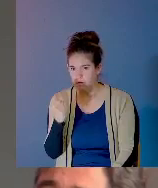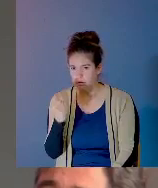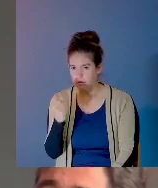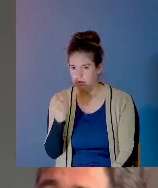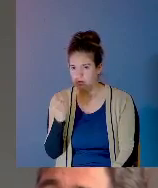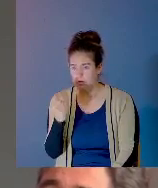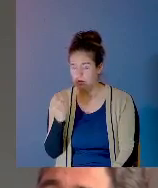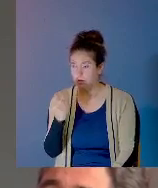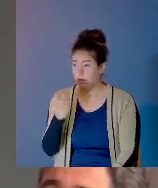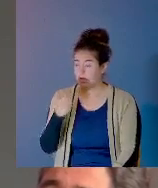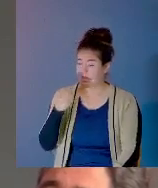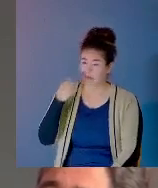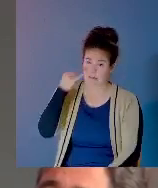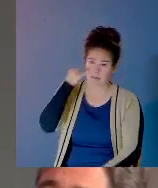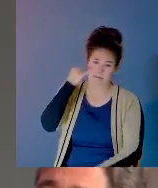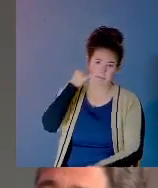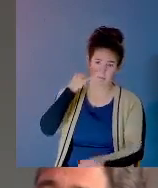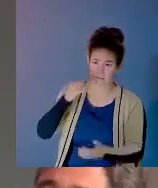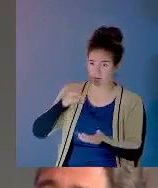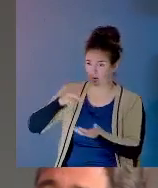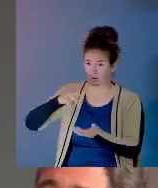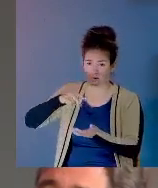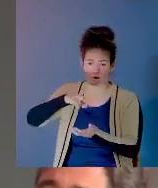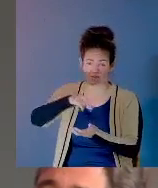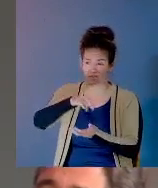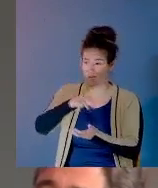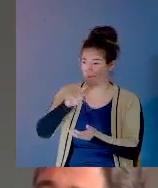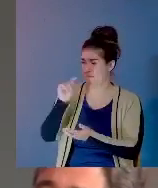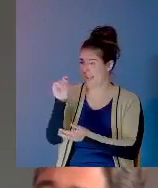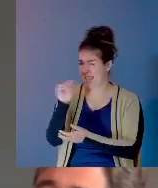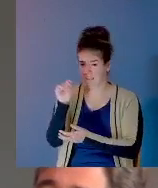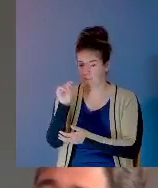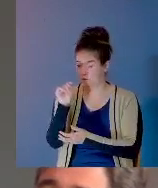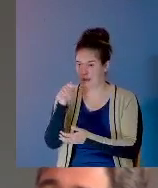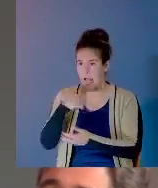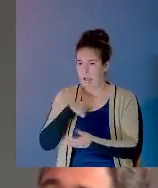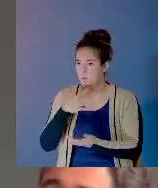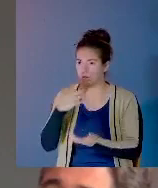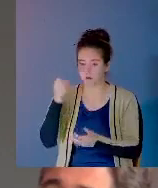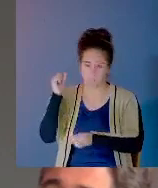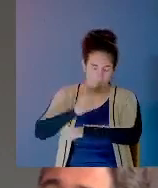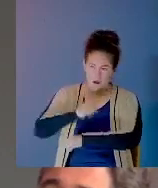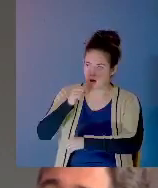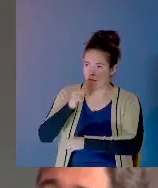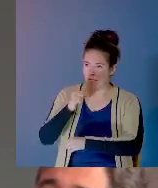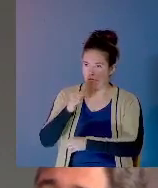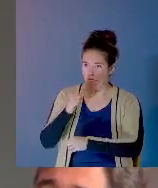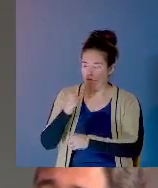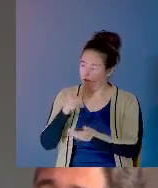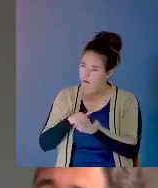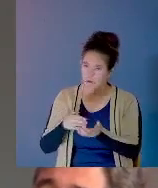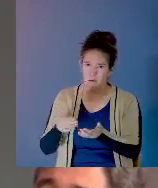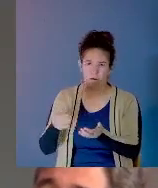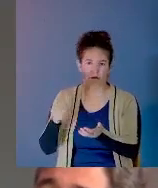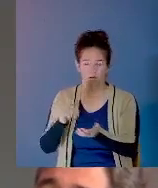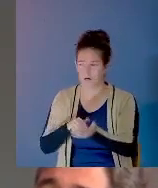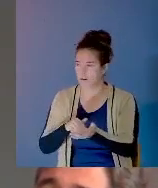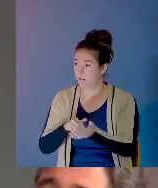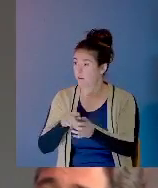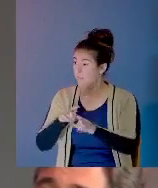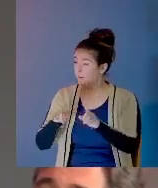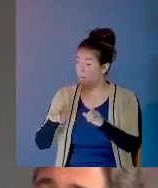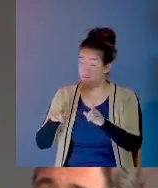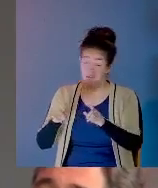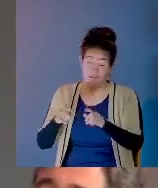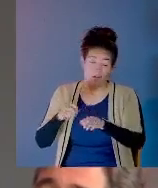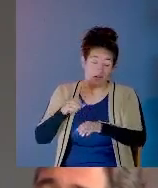bathroom, I mean, I did black out and slammed against the floor, okay? But you just get up and you just keep